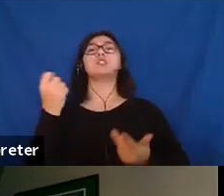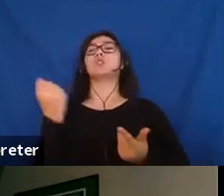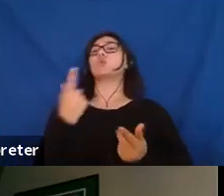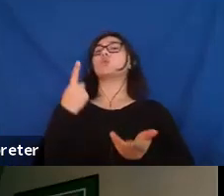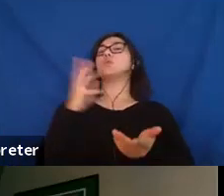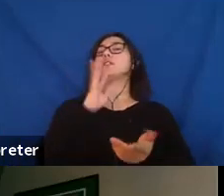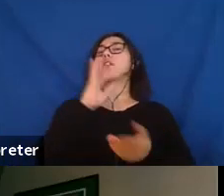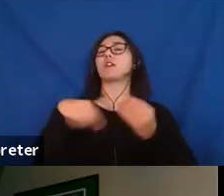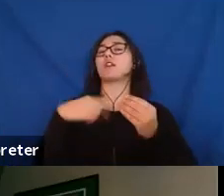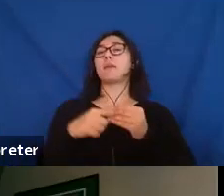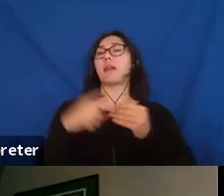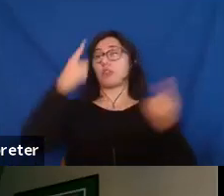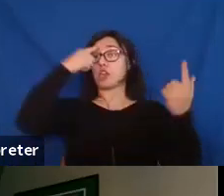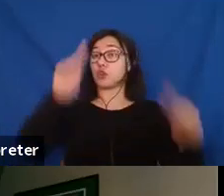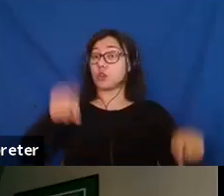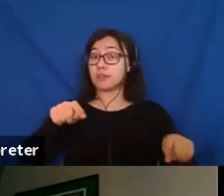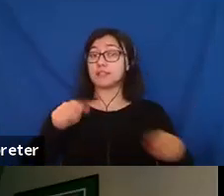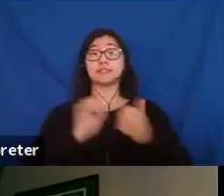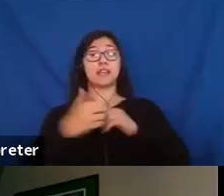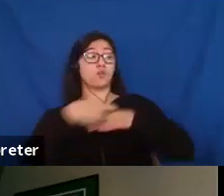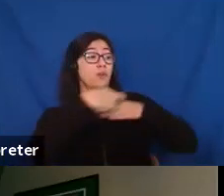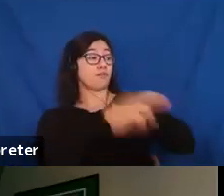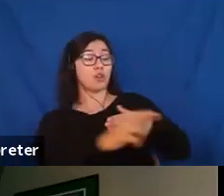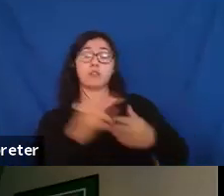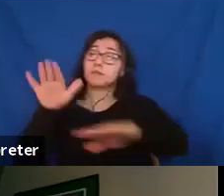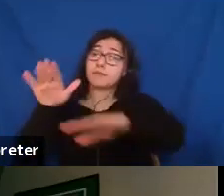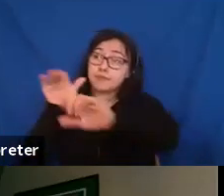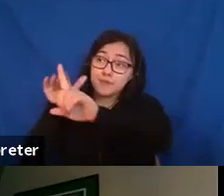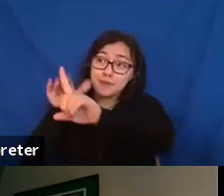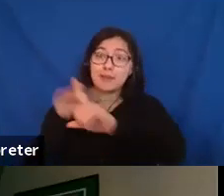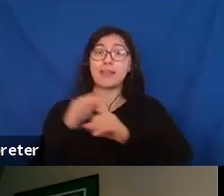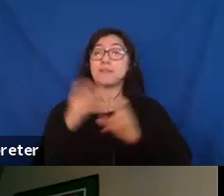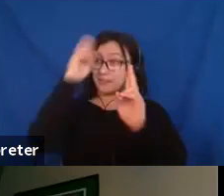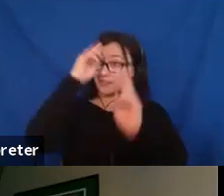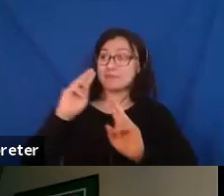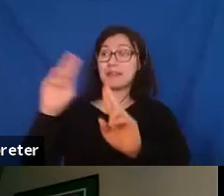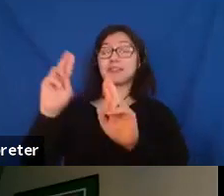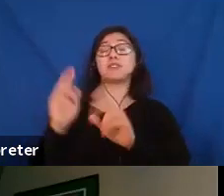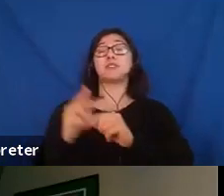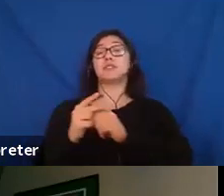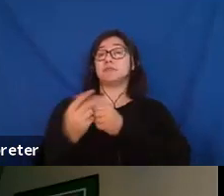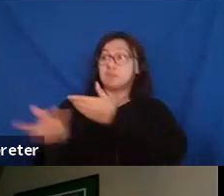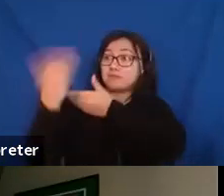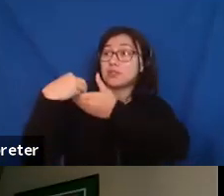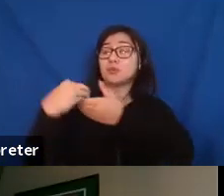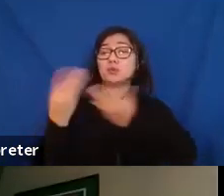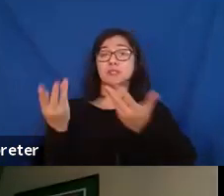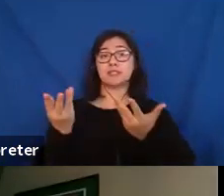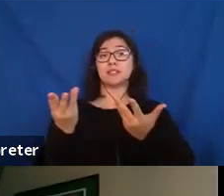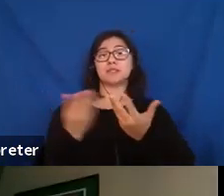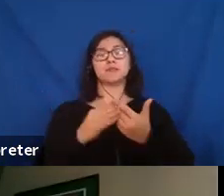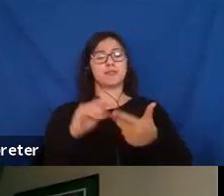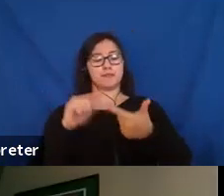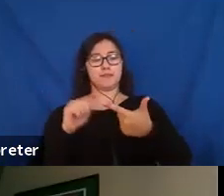them to remind people to be kind and respectful and equitable and inclusive. We talked about reframing, which